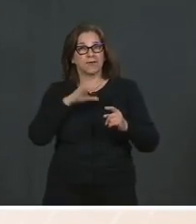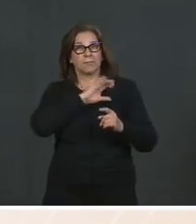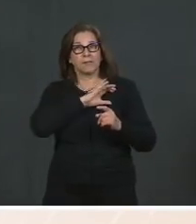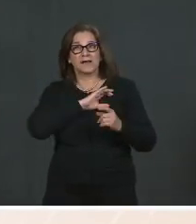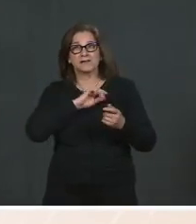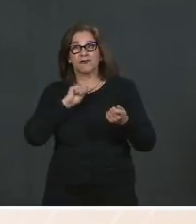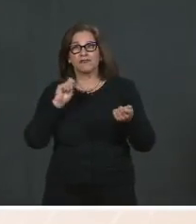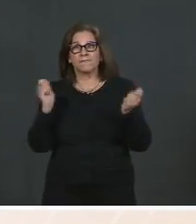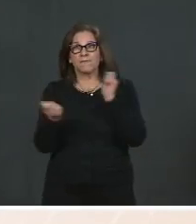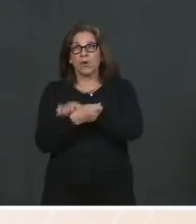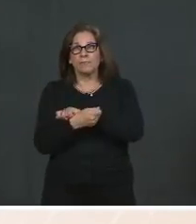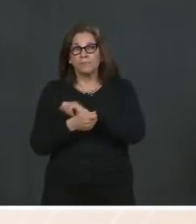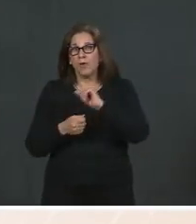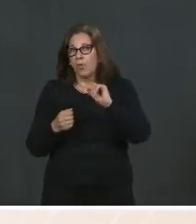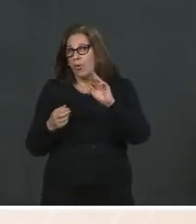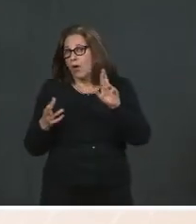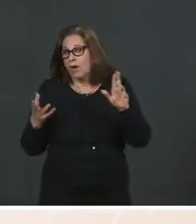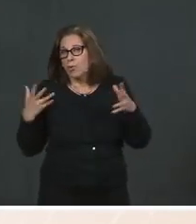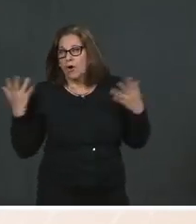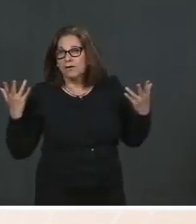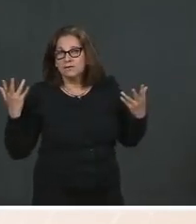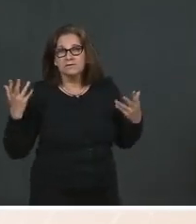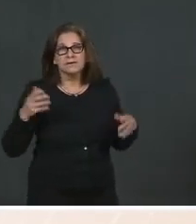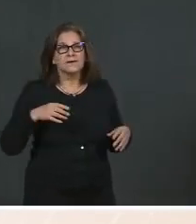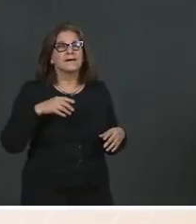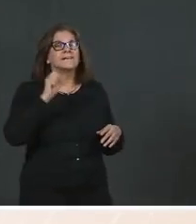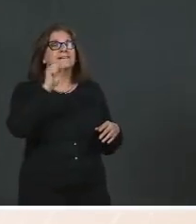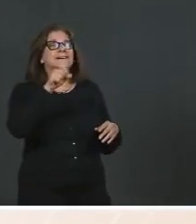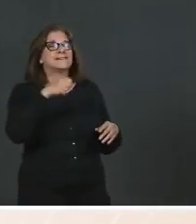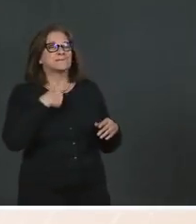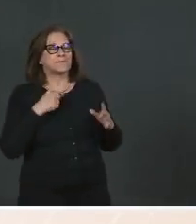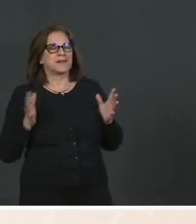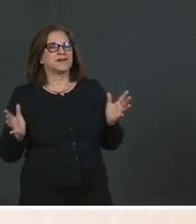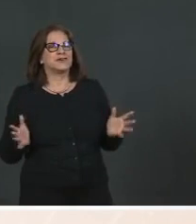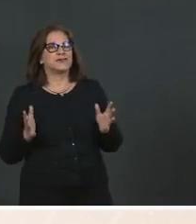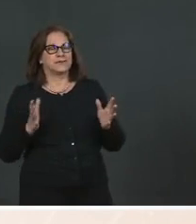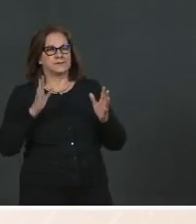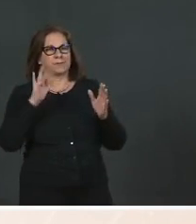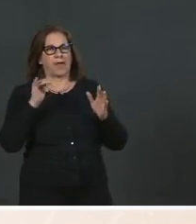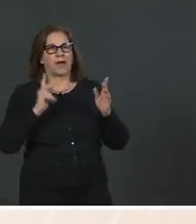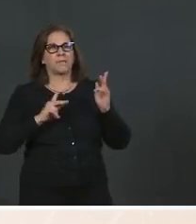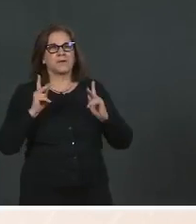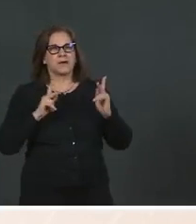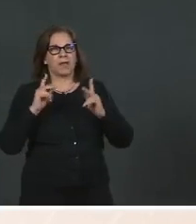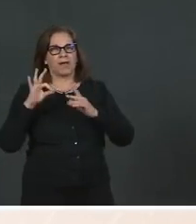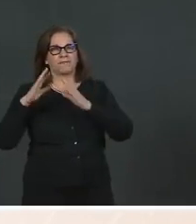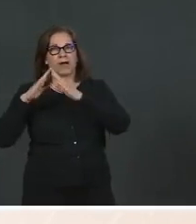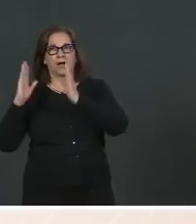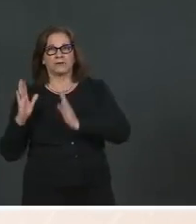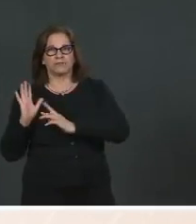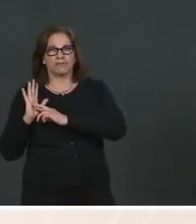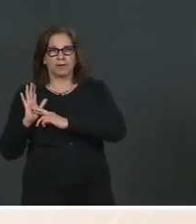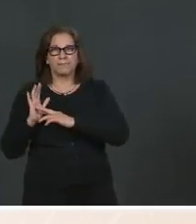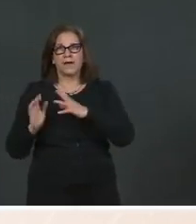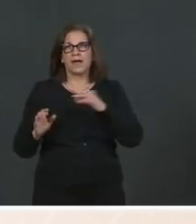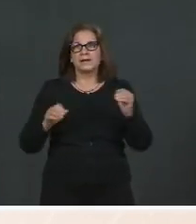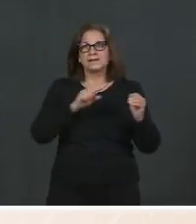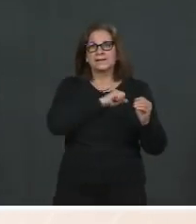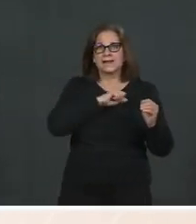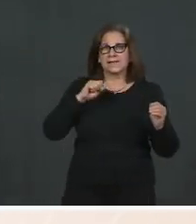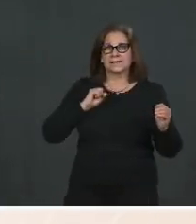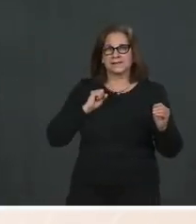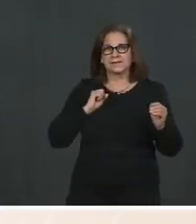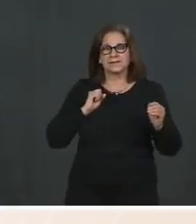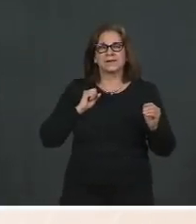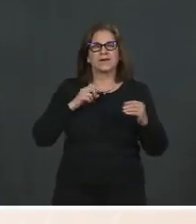encouraged first by the interest and engagement by members of the House and Senate in the George Floyd bill, which is